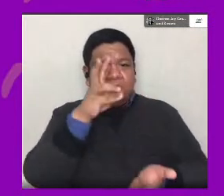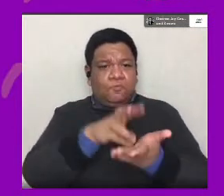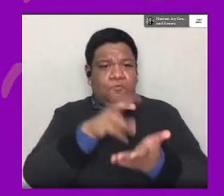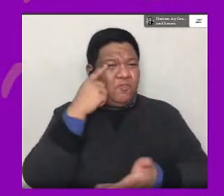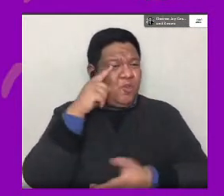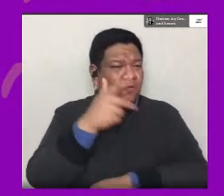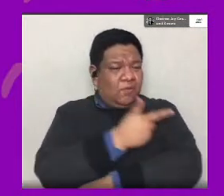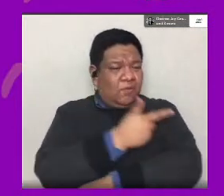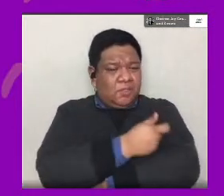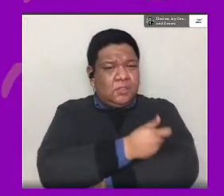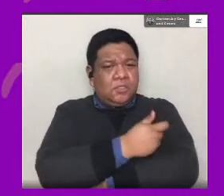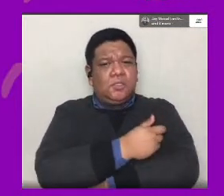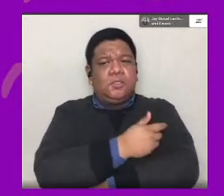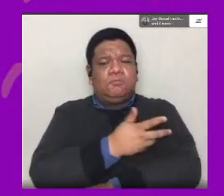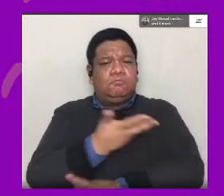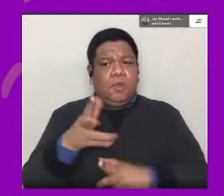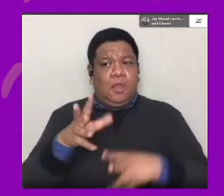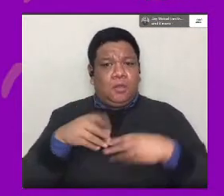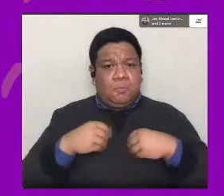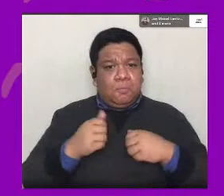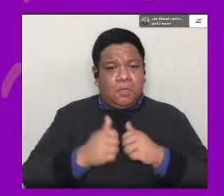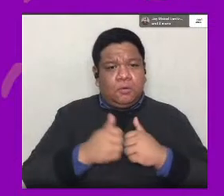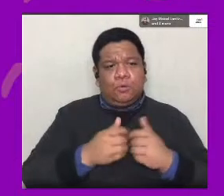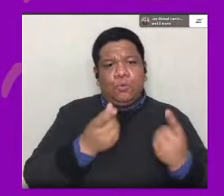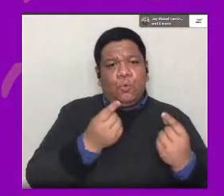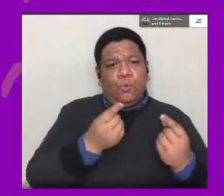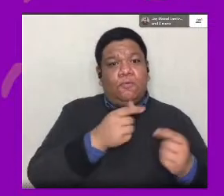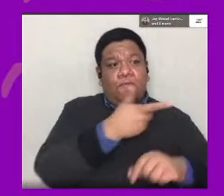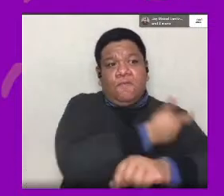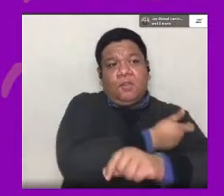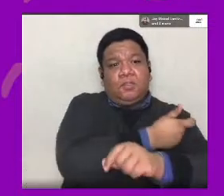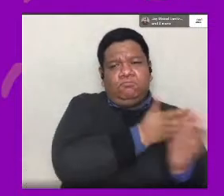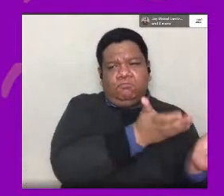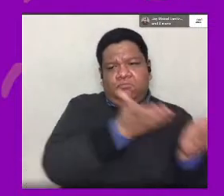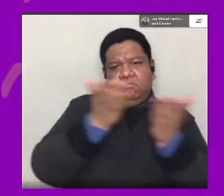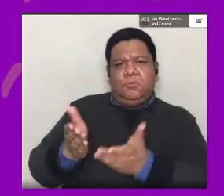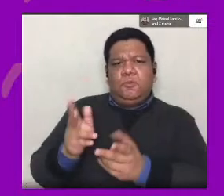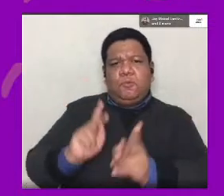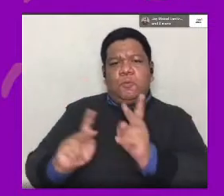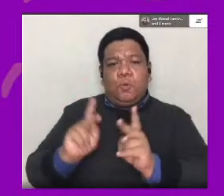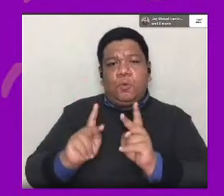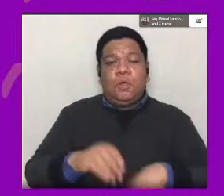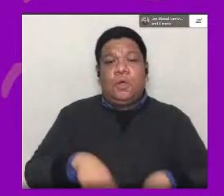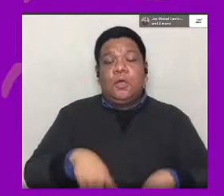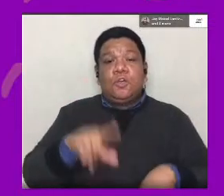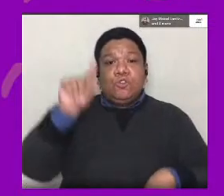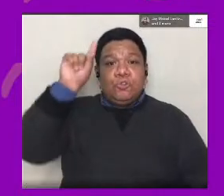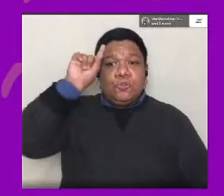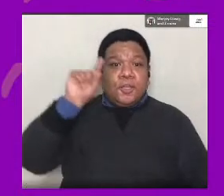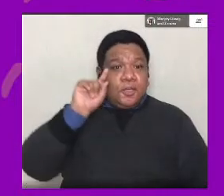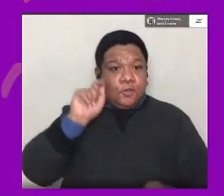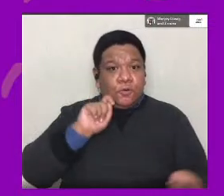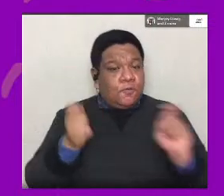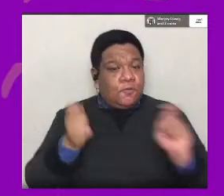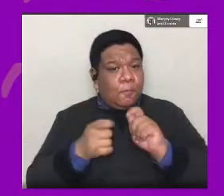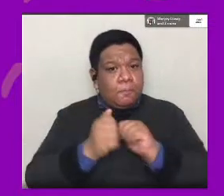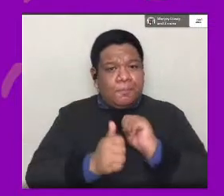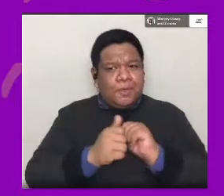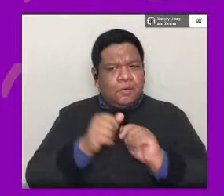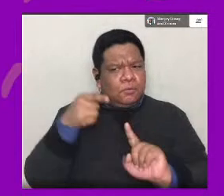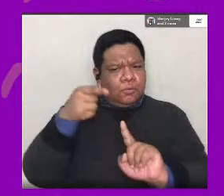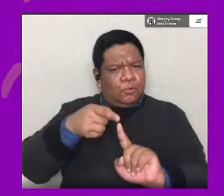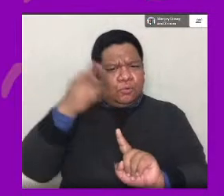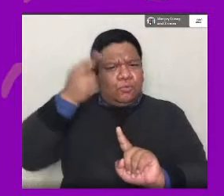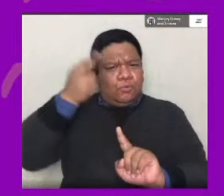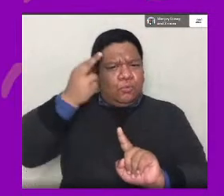mean bringing the vaccines to the people, whereas gender transformative might be addressing the root cause of why women are